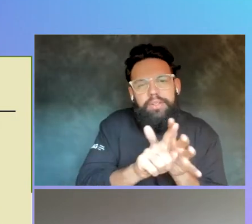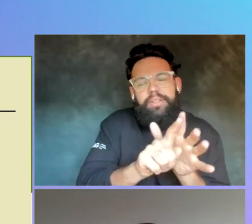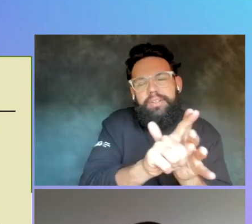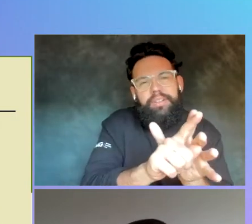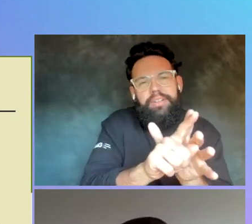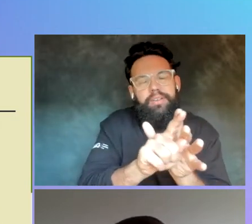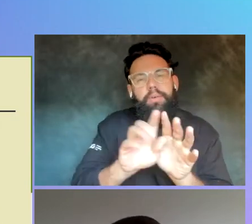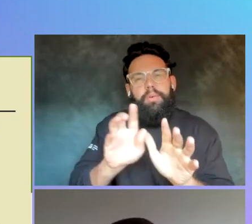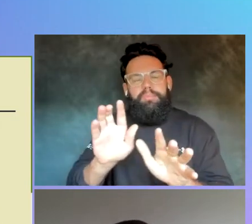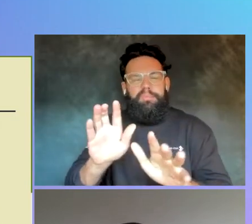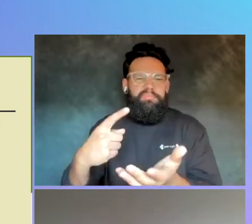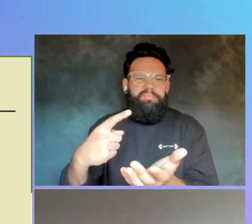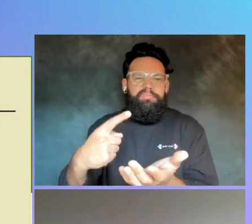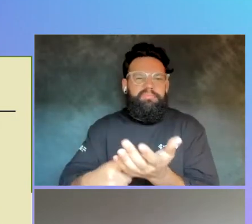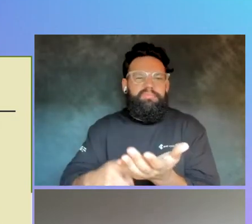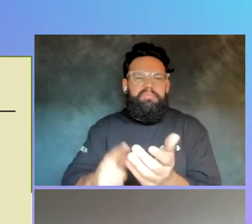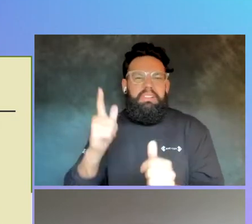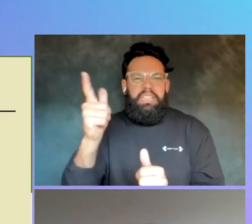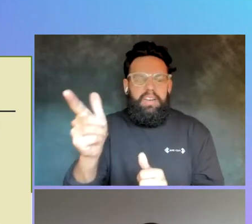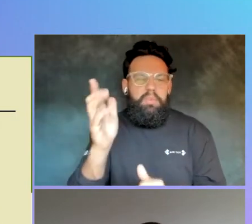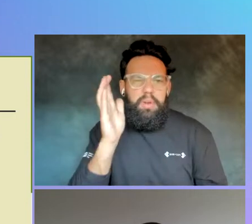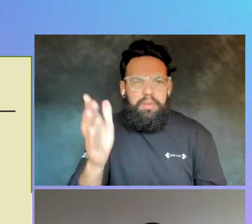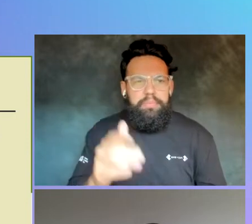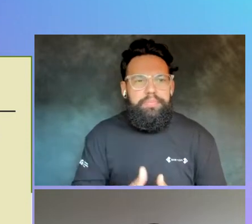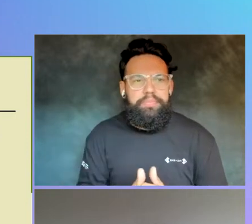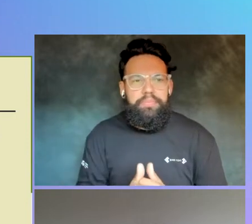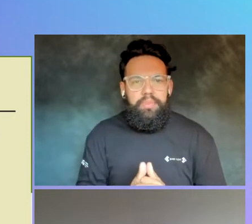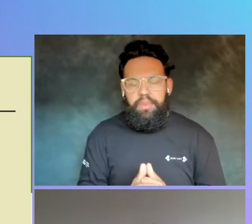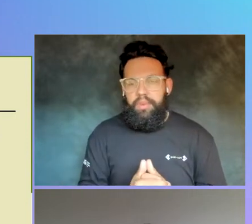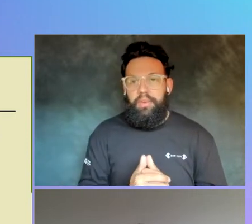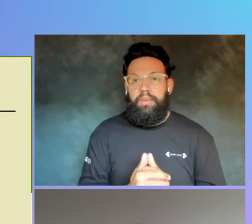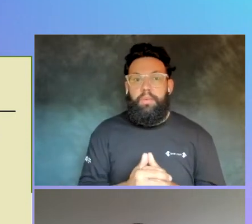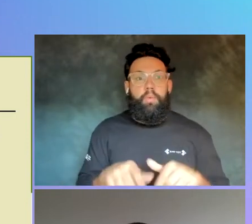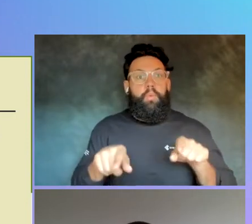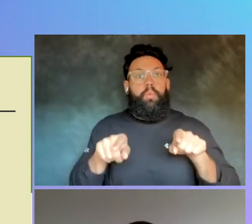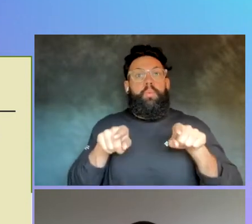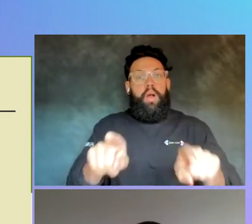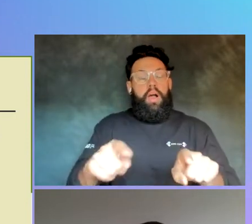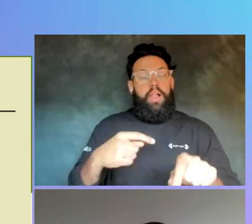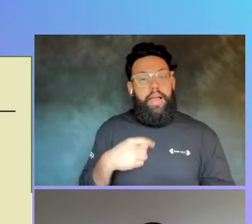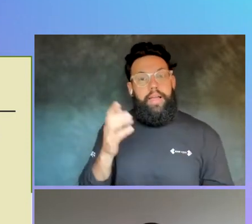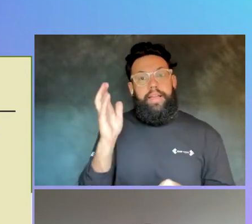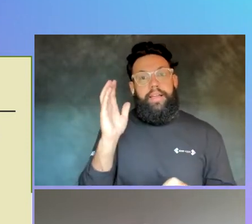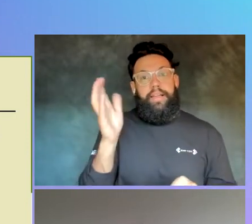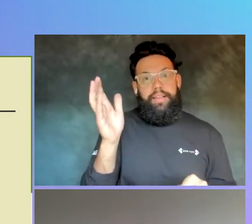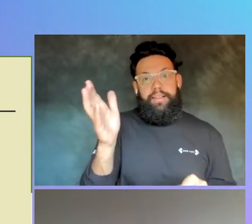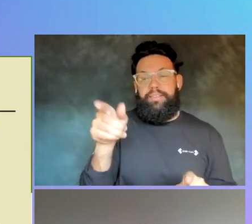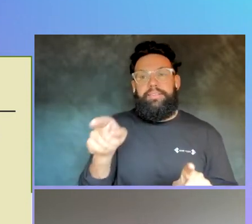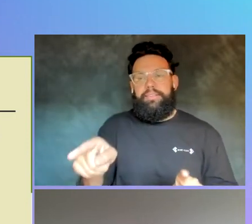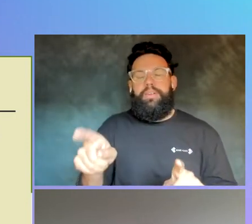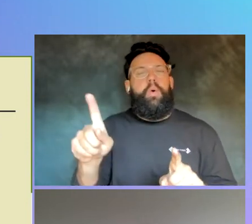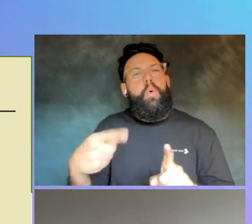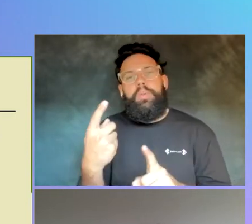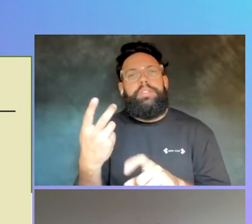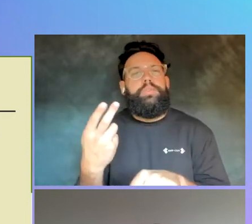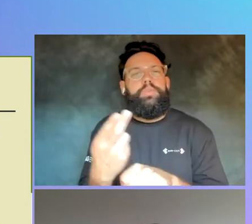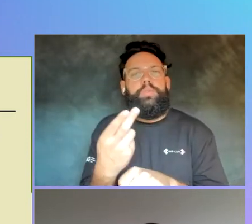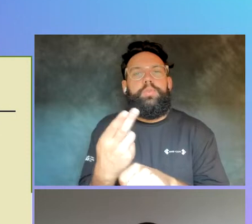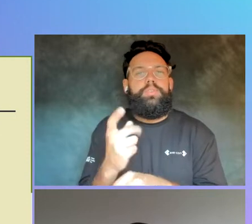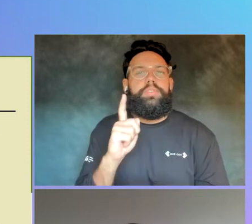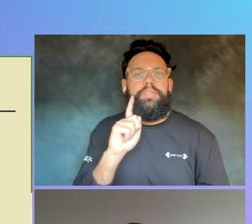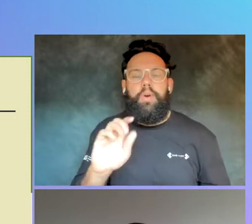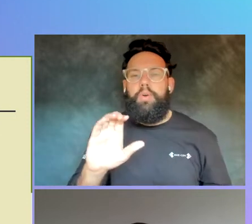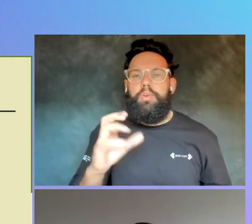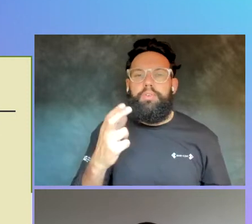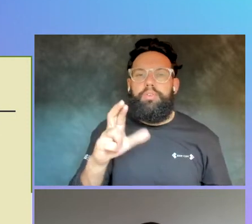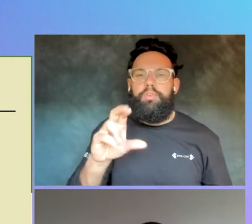At the time of this presentation, X Watcher runs in Chrome browser only and should be used with Cypress run